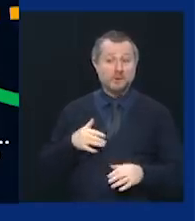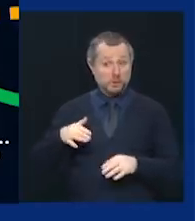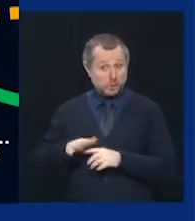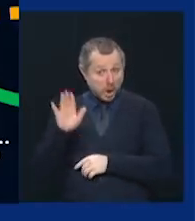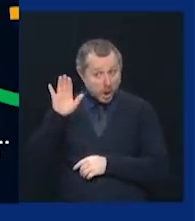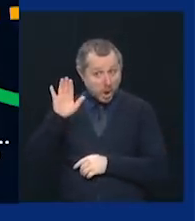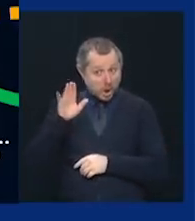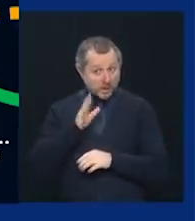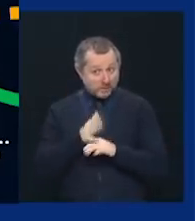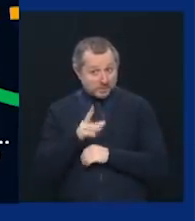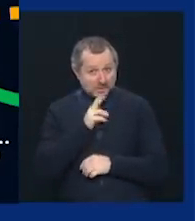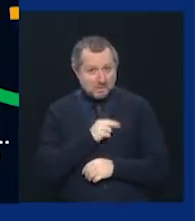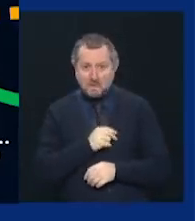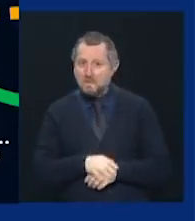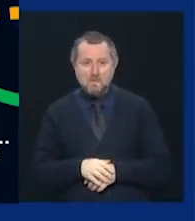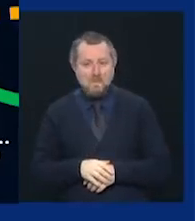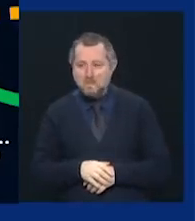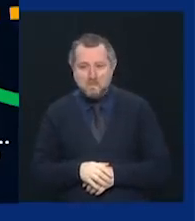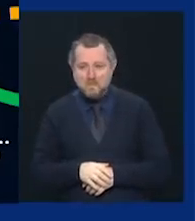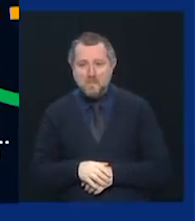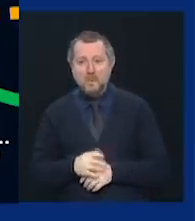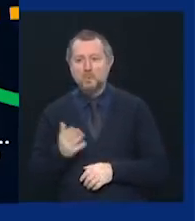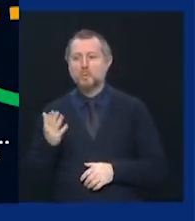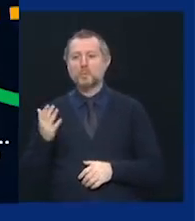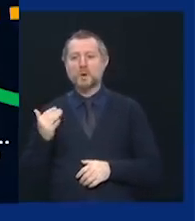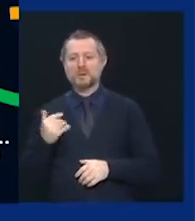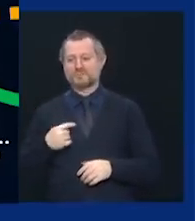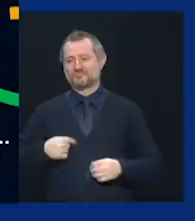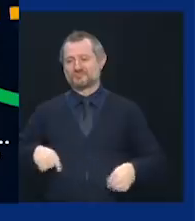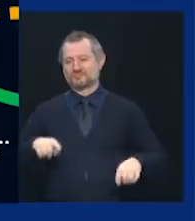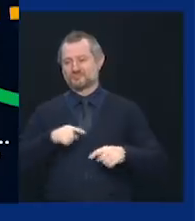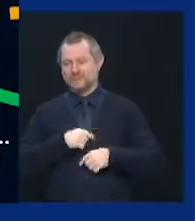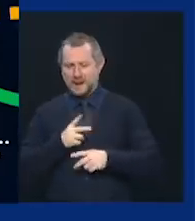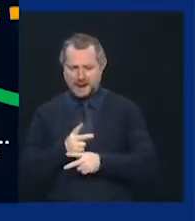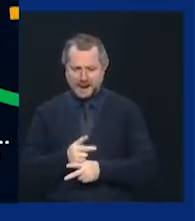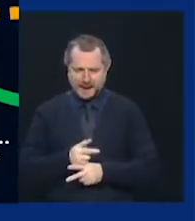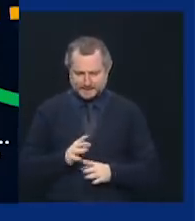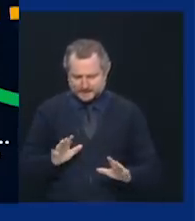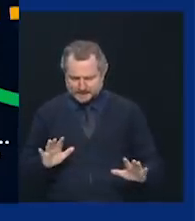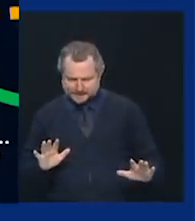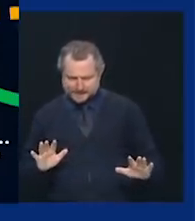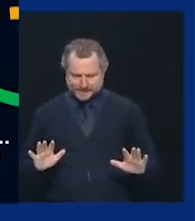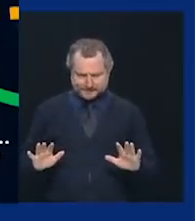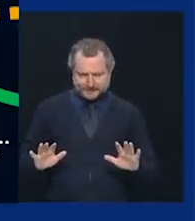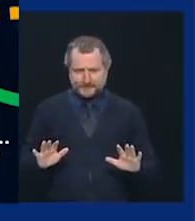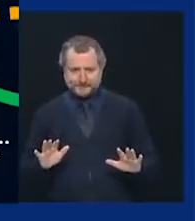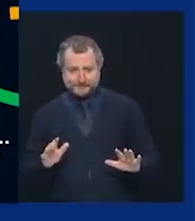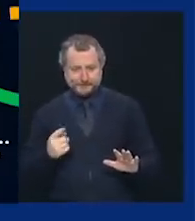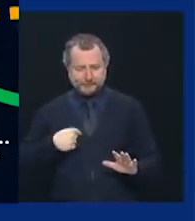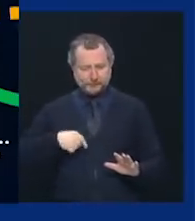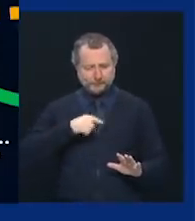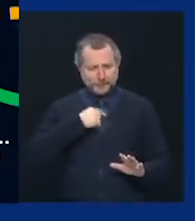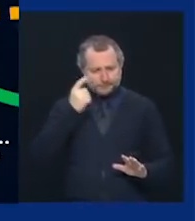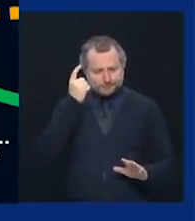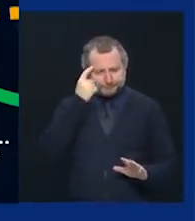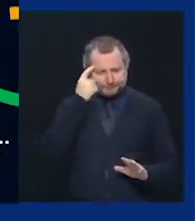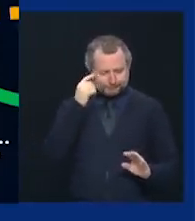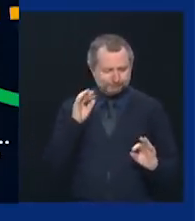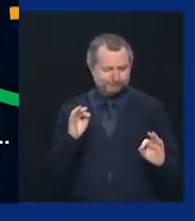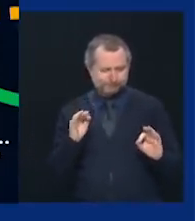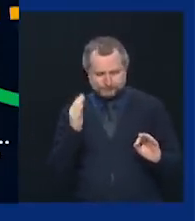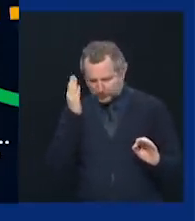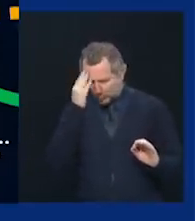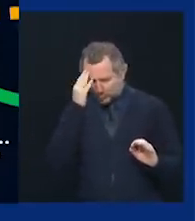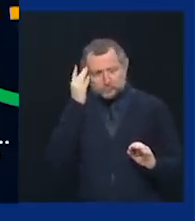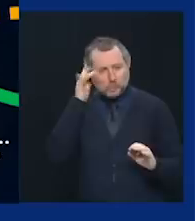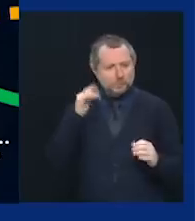because we were more cautioned and more intelligent about it. The question